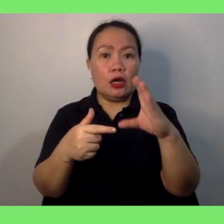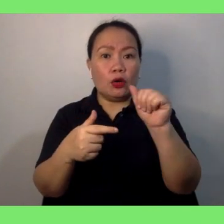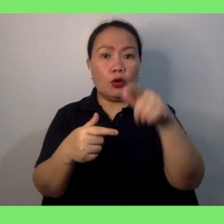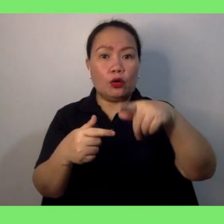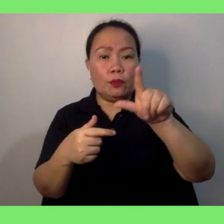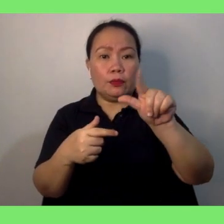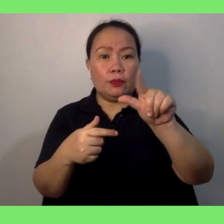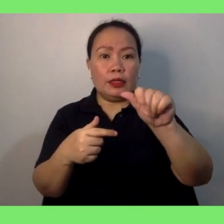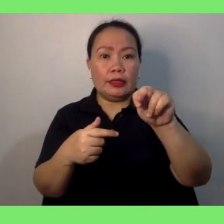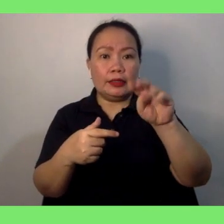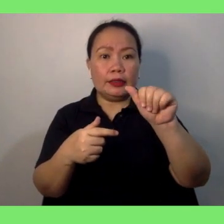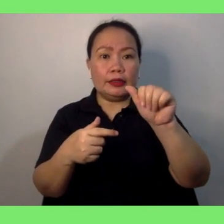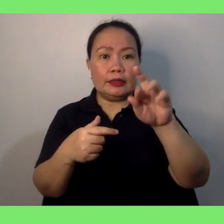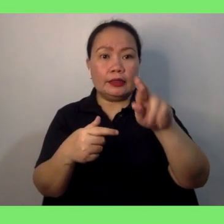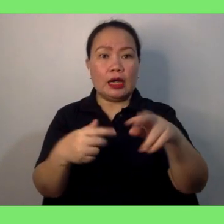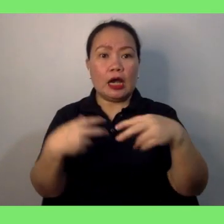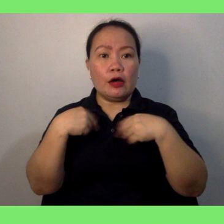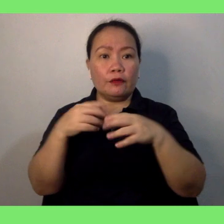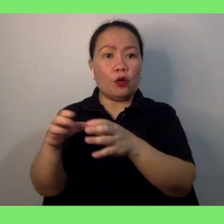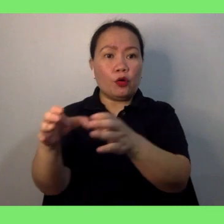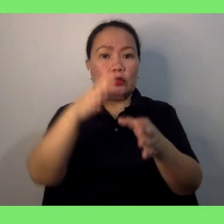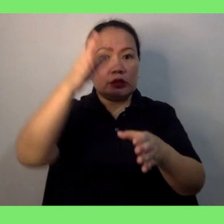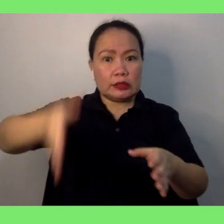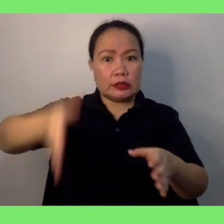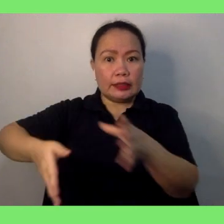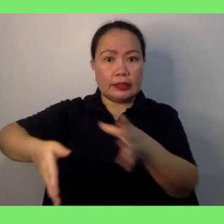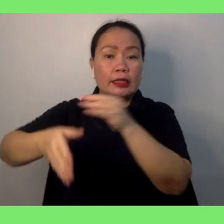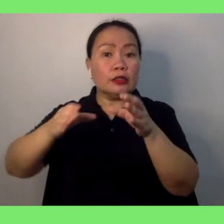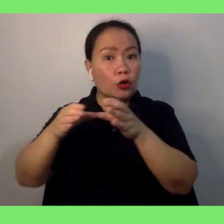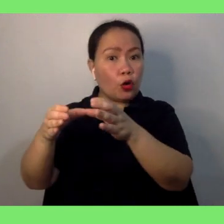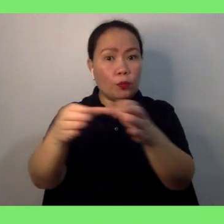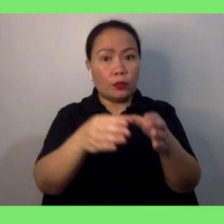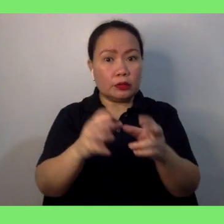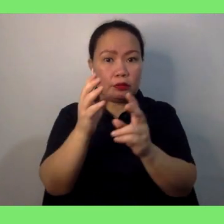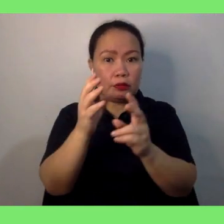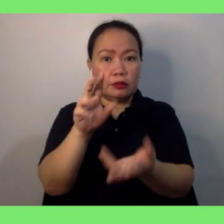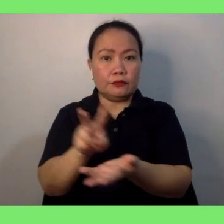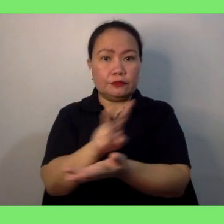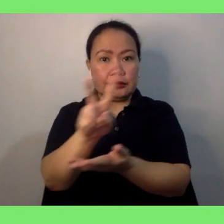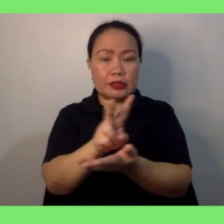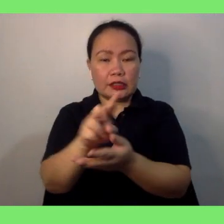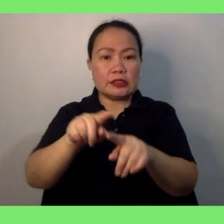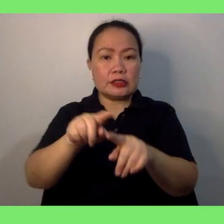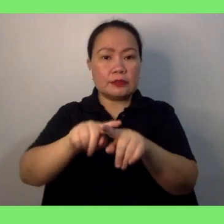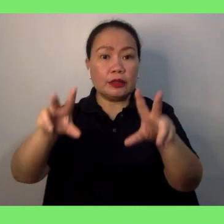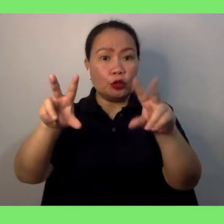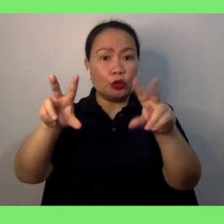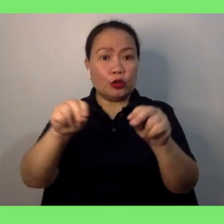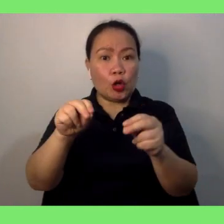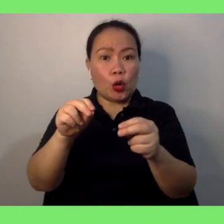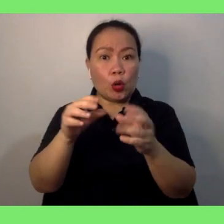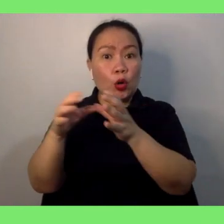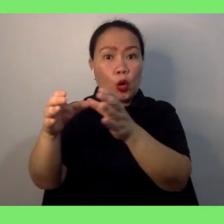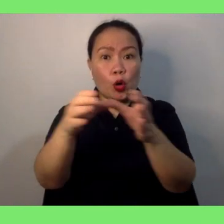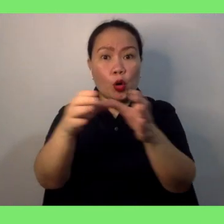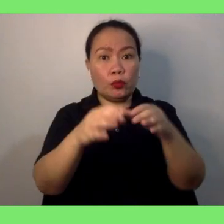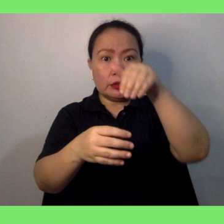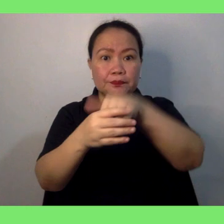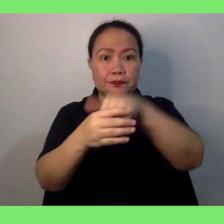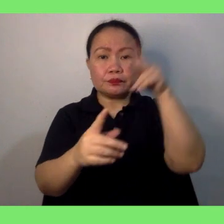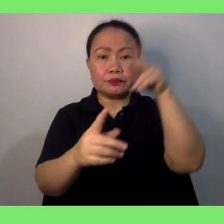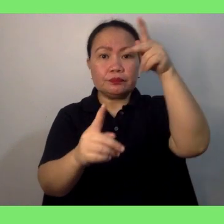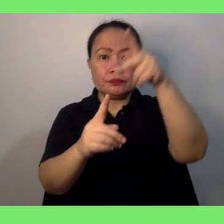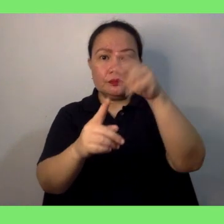no common interior point? So, what do we call that? Yung pareho sila ng vertex, meron silang common side,